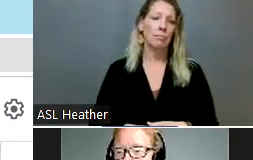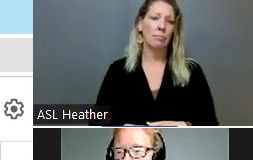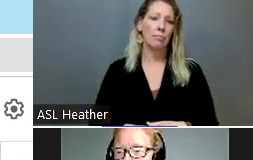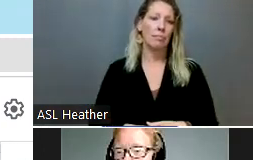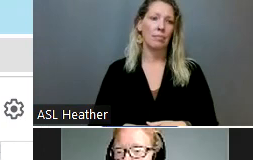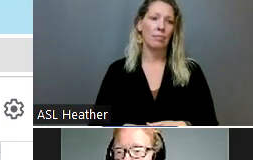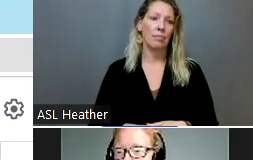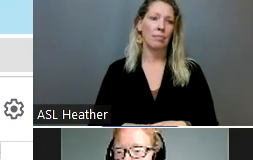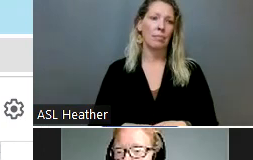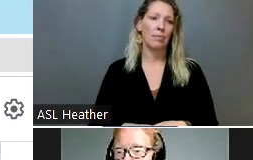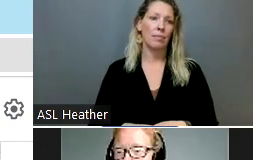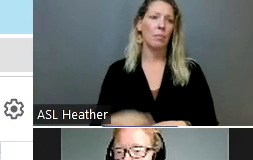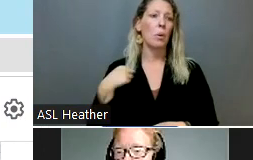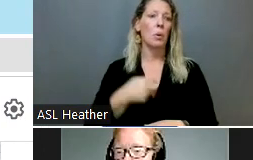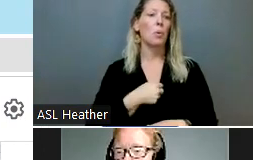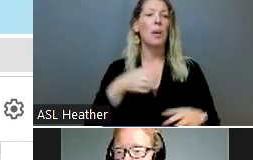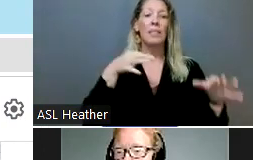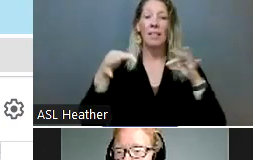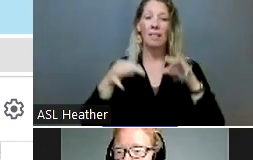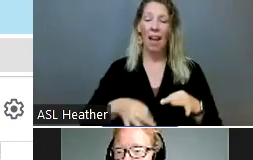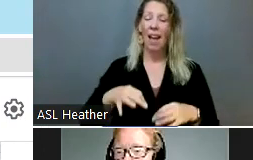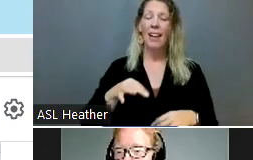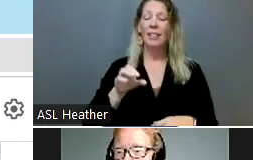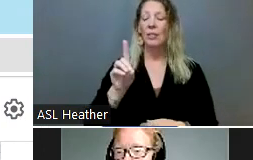We've got how we define domestic and sexual violence.